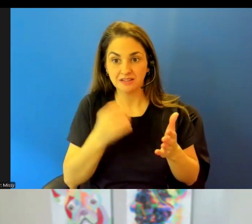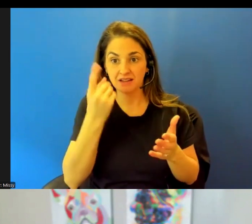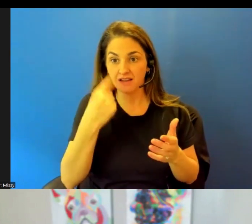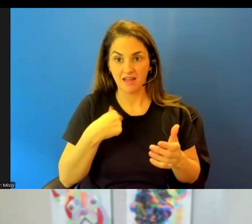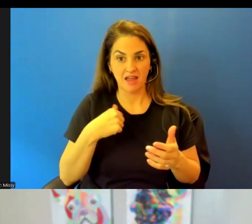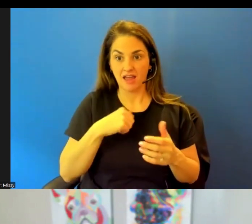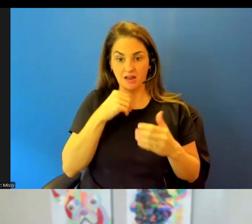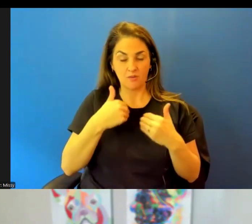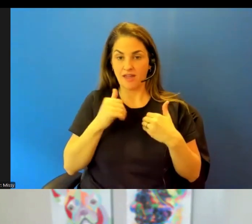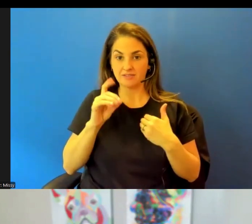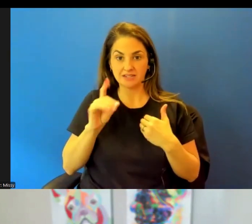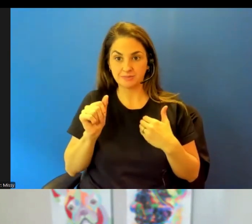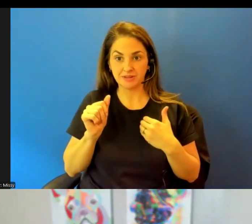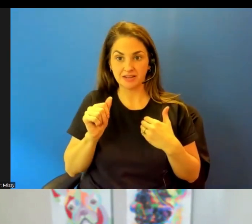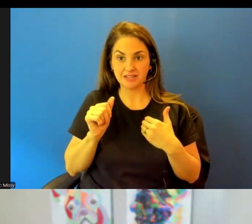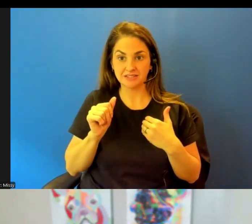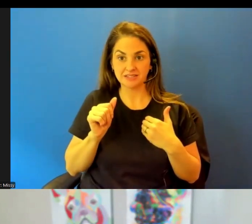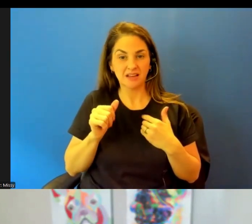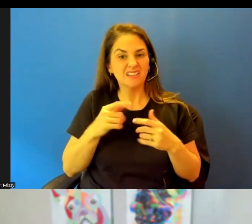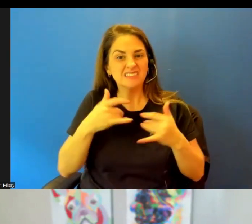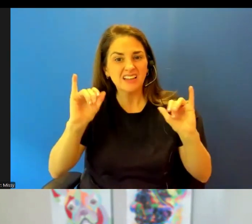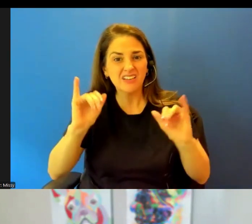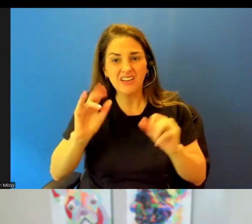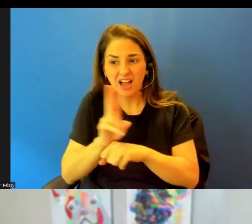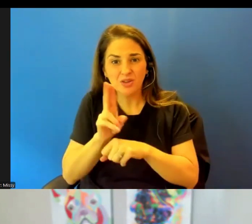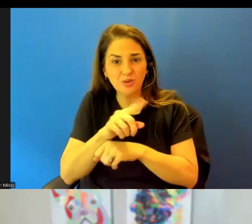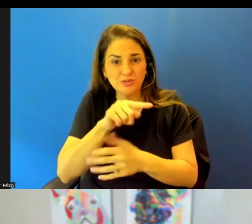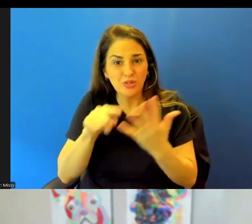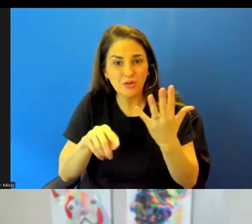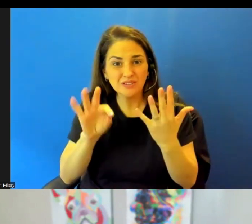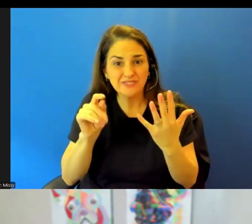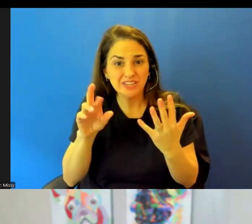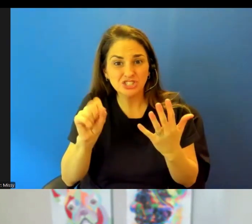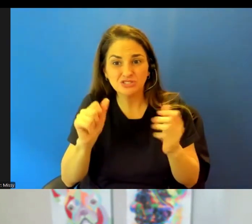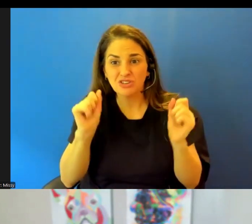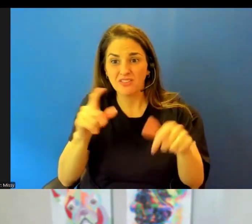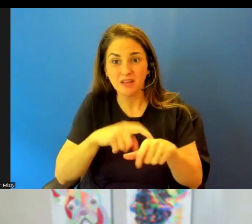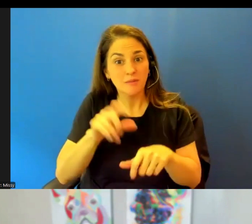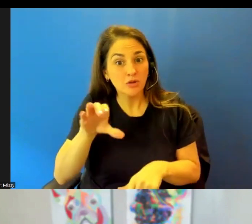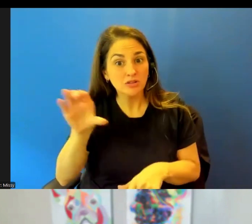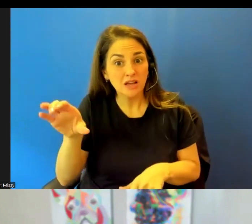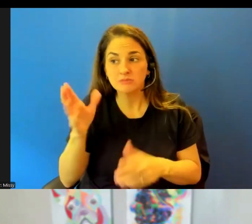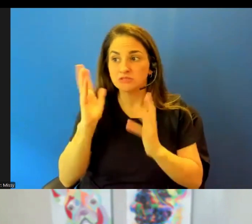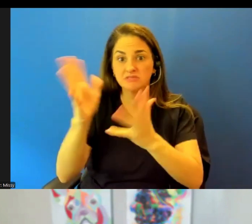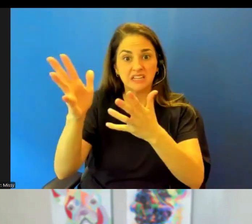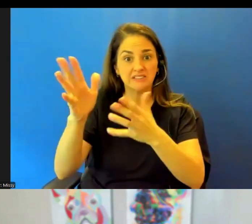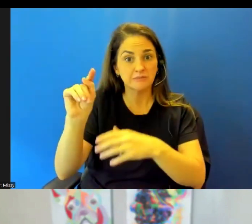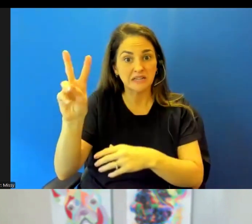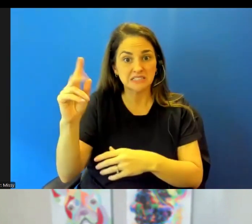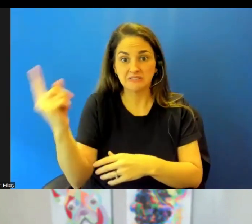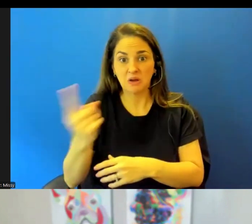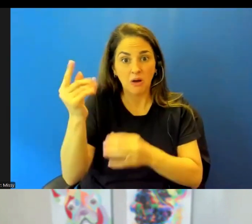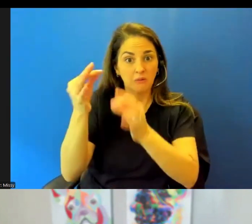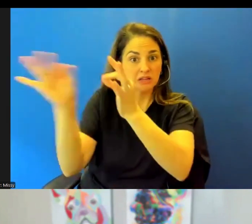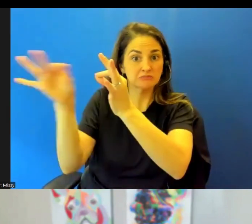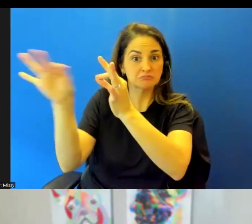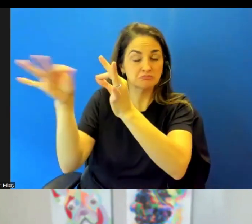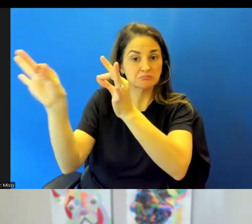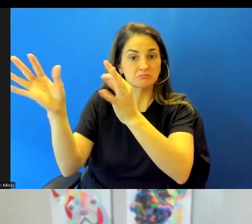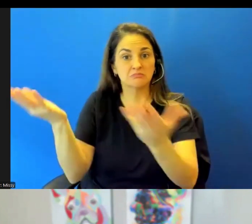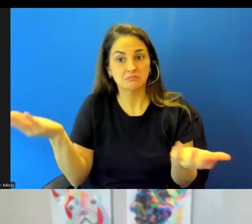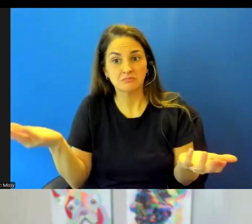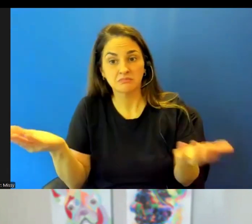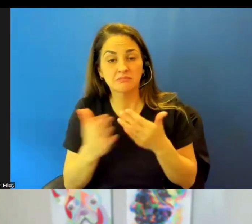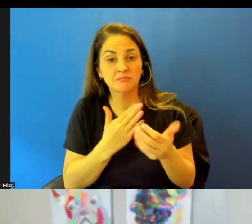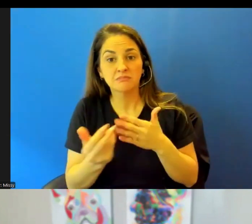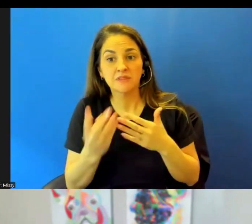with disabilities. I use these features all the time. Like, my closed captioning is on my TV all of the time. Sometimes, like, even